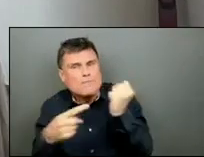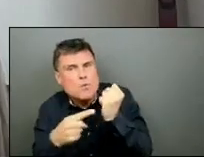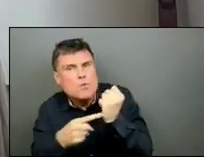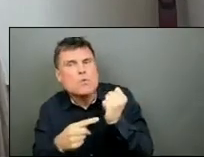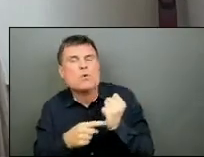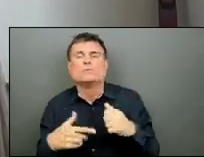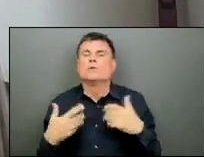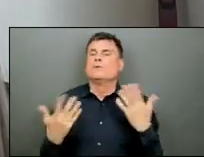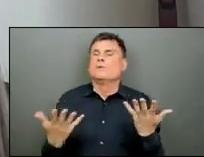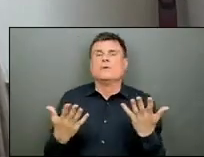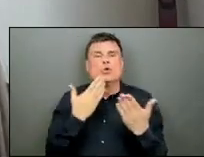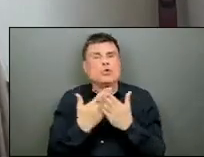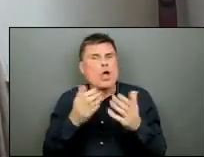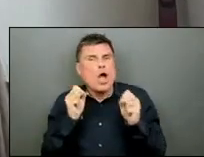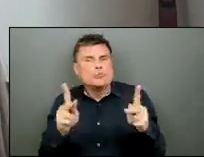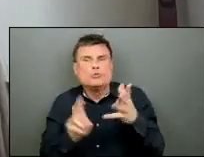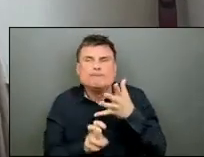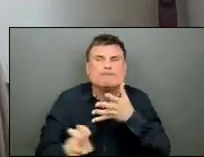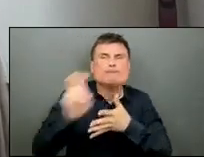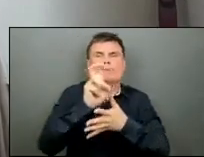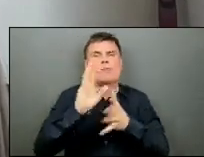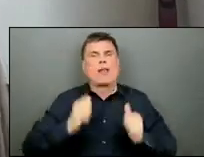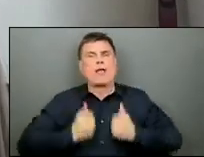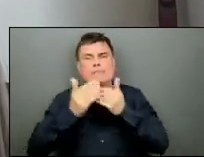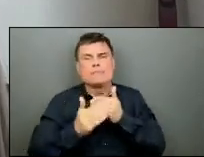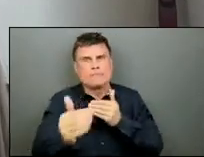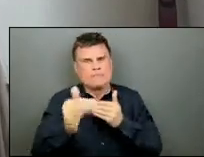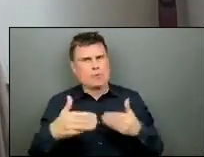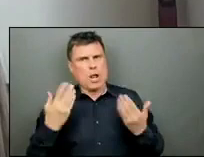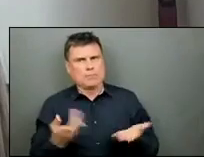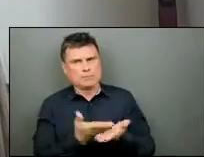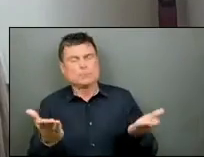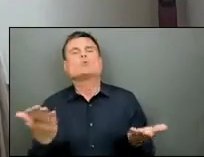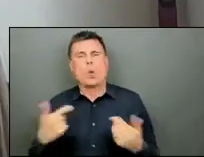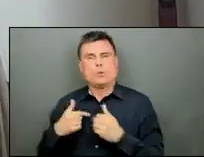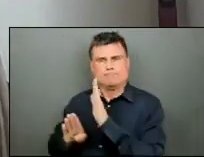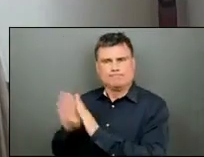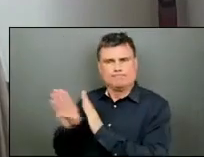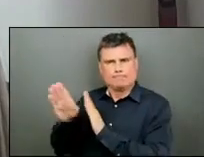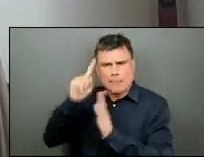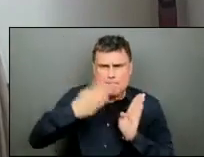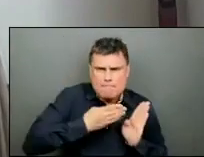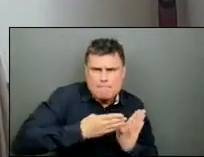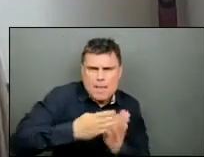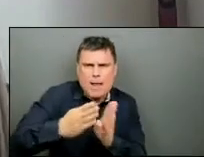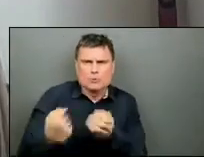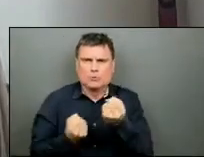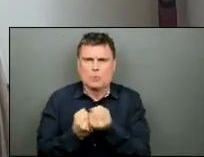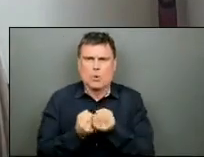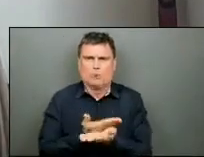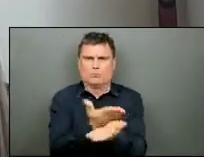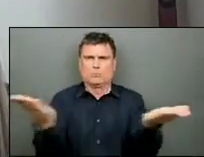across British Columbia, we will develop strategies to support the employment of young people. A good job today benefits